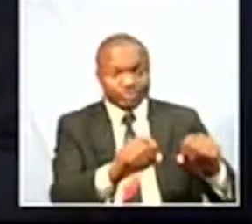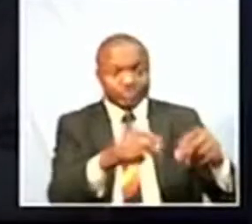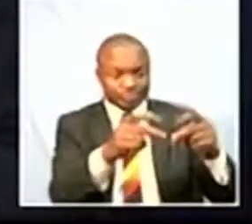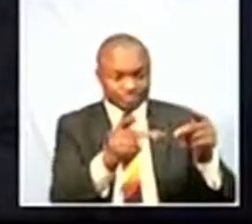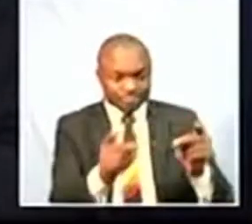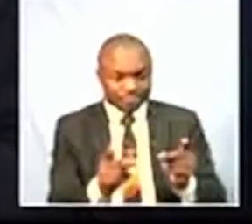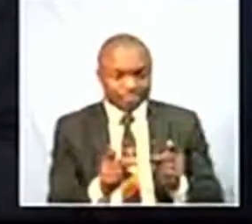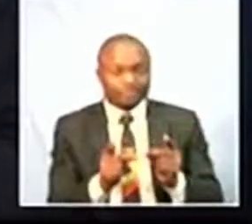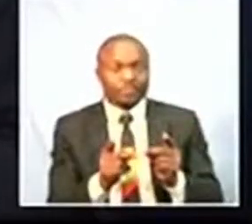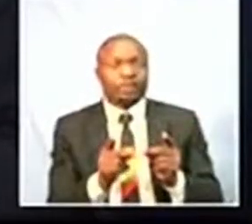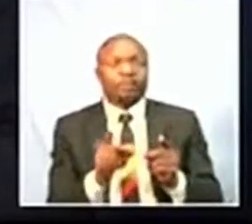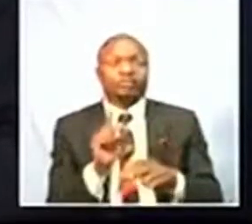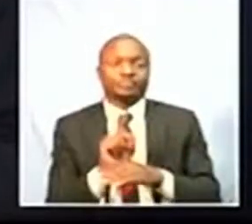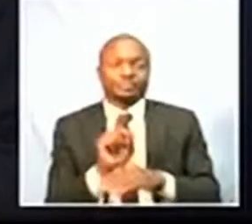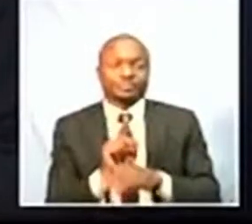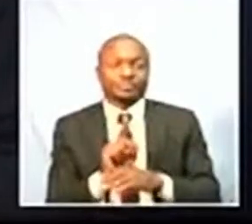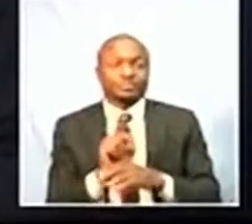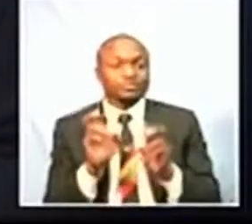so his